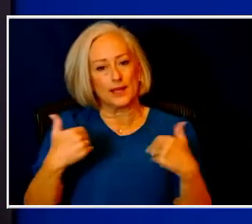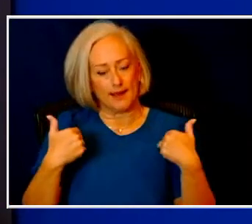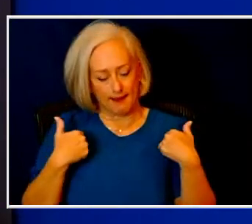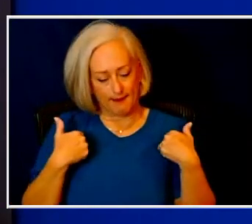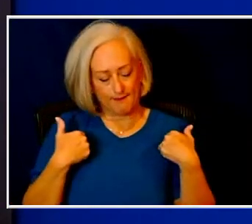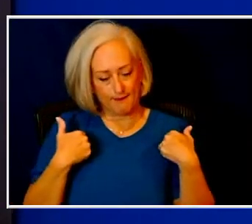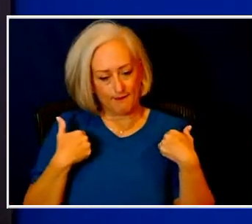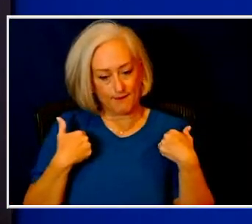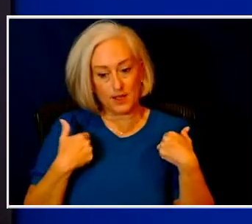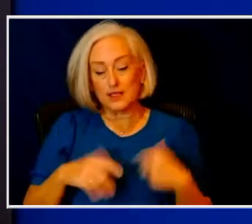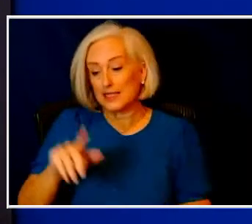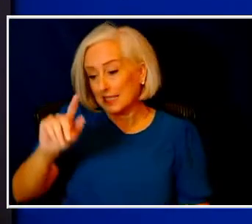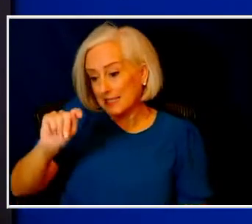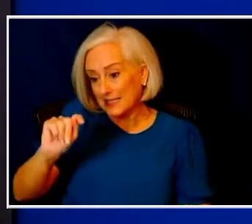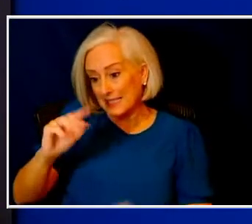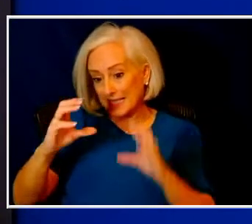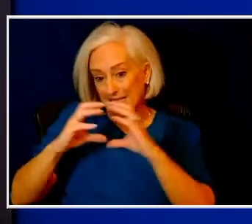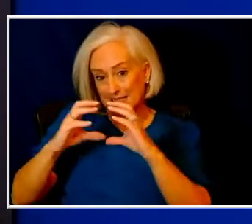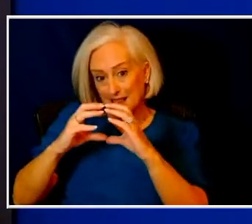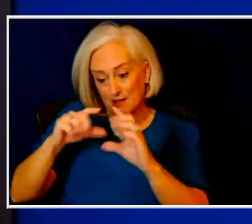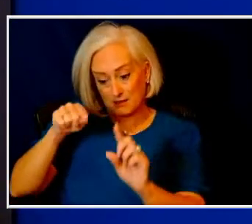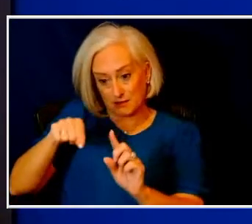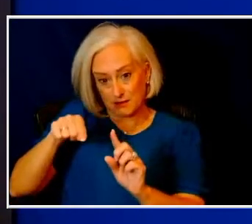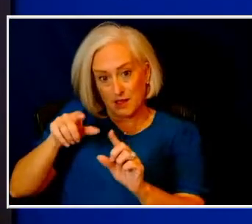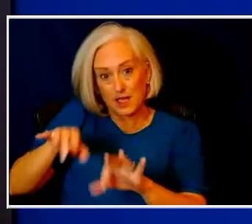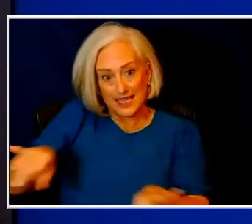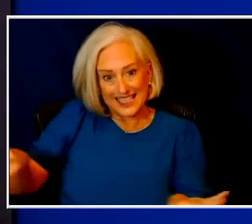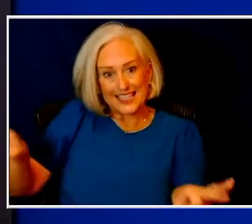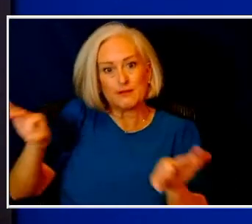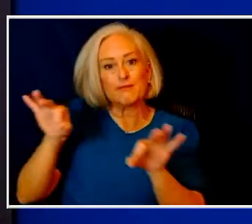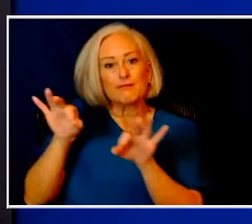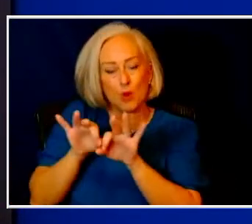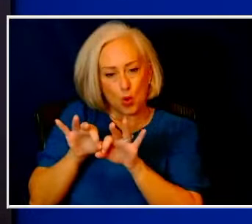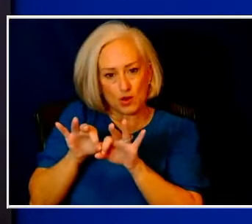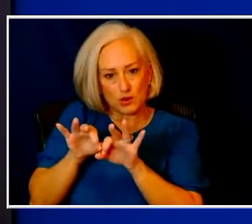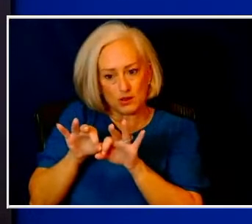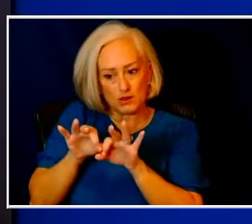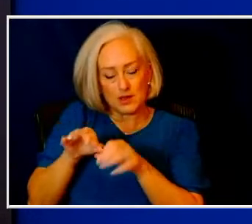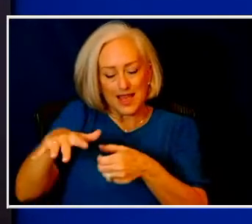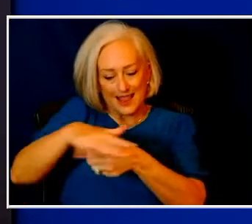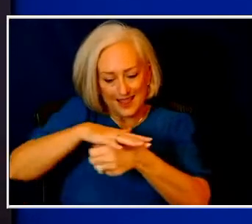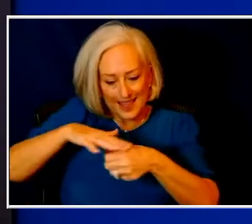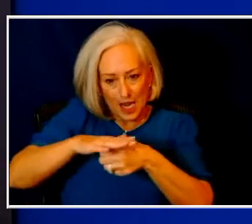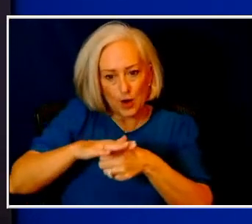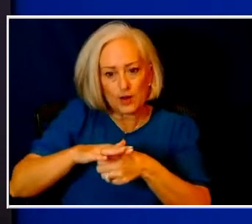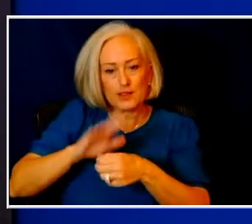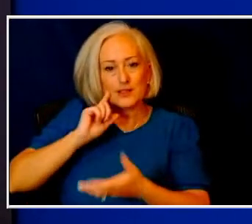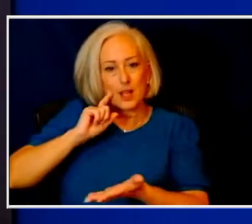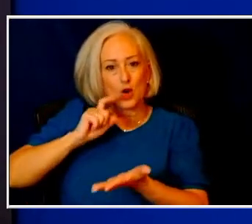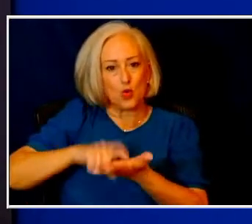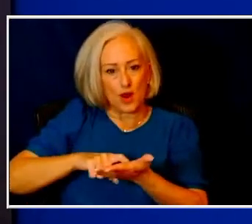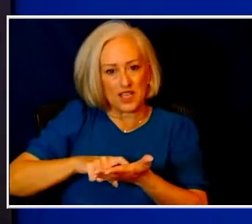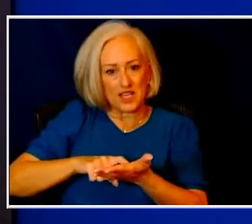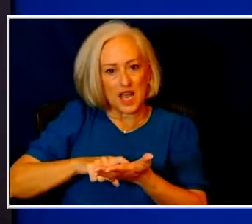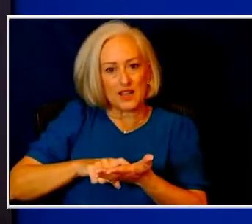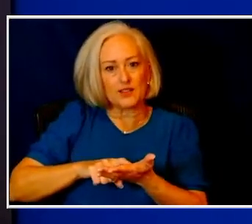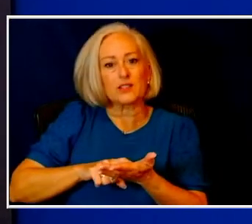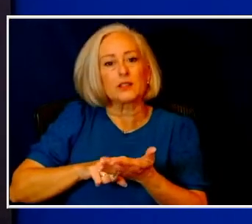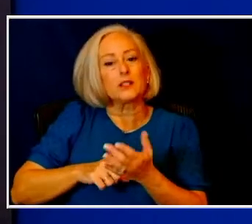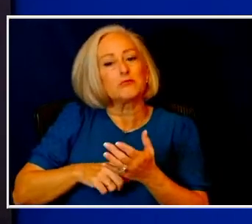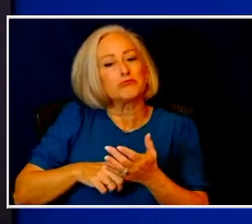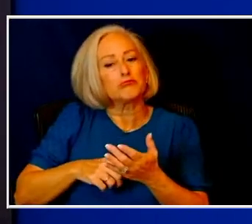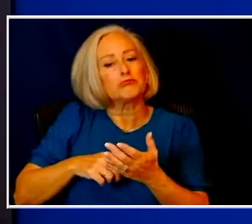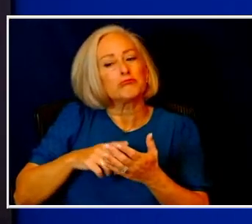vitally important. We know that those areas that the T cells recognize are fairly conserved, 80% or more throughout all the variants. So hopefully that